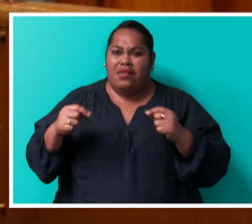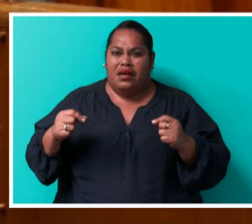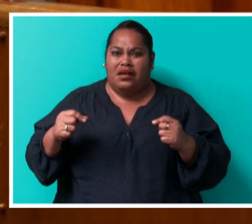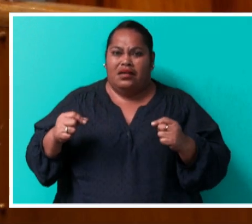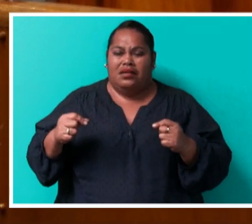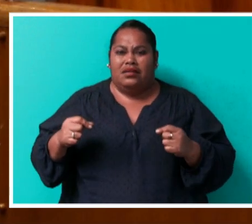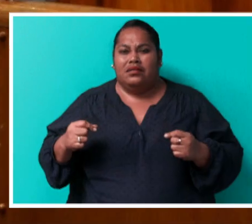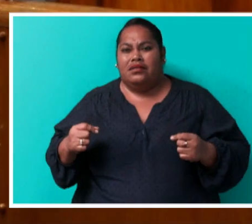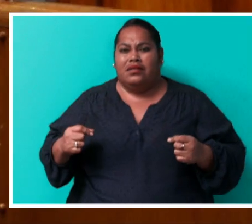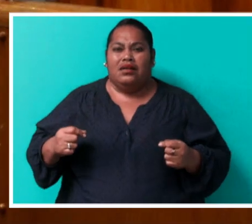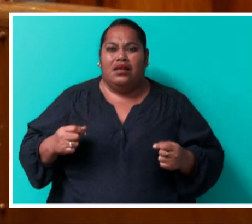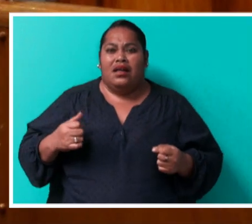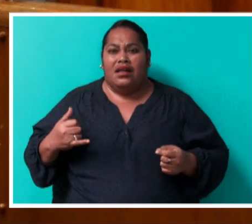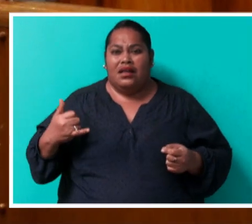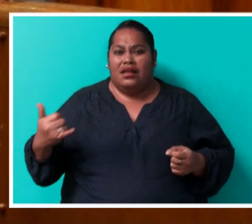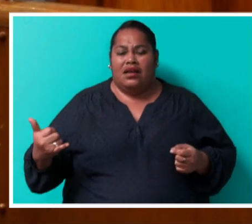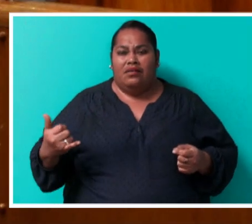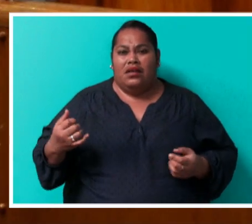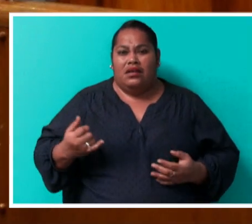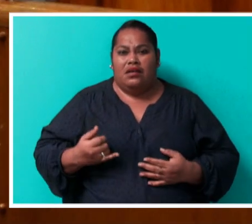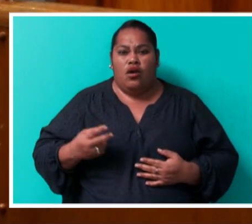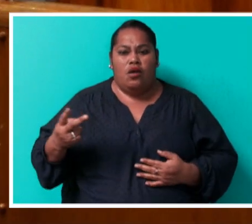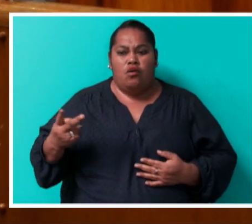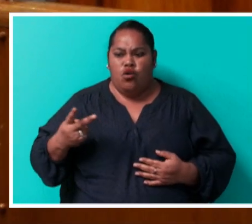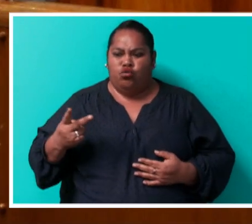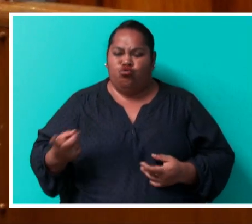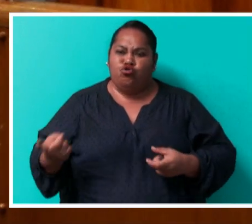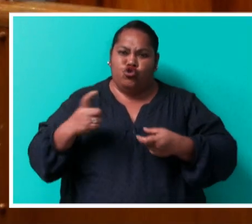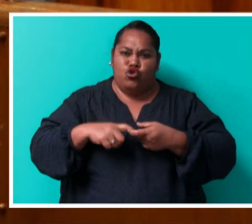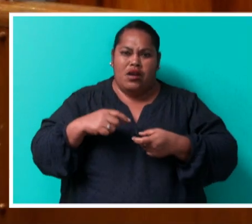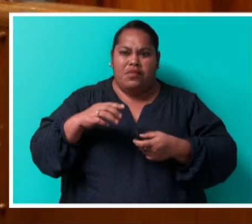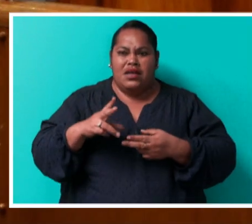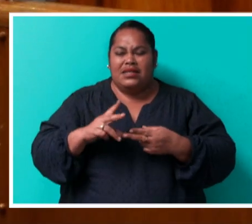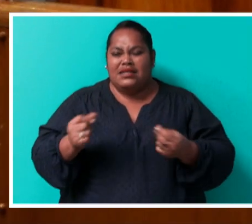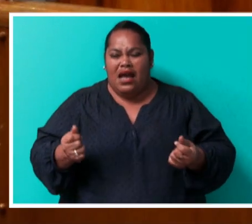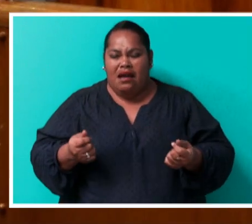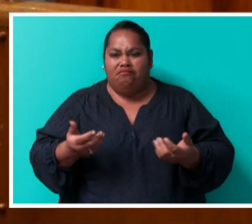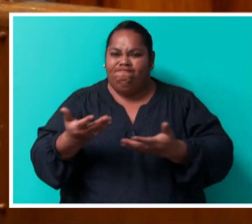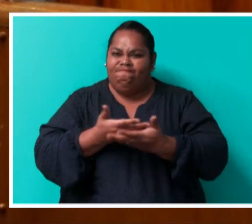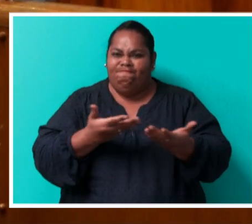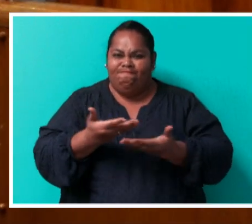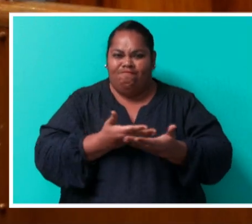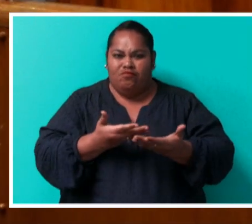him leaving his post and coming to join me in some negotiations, particularly in civil aviation.